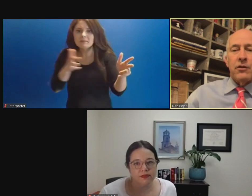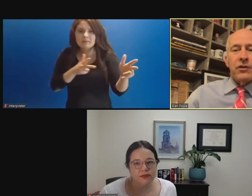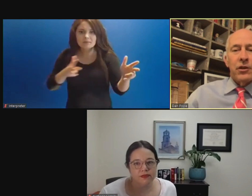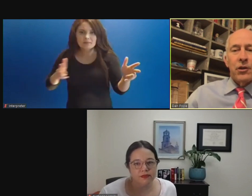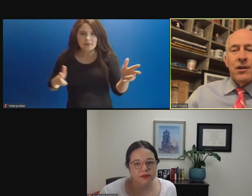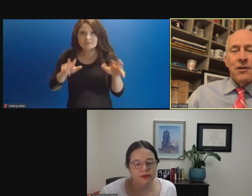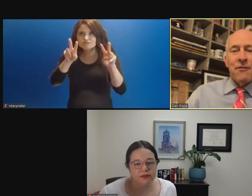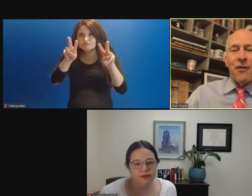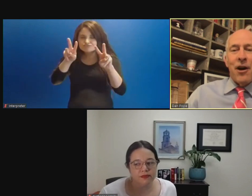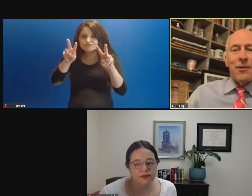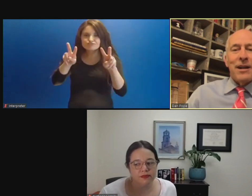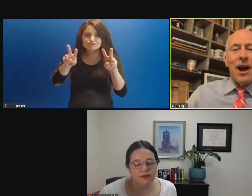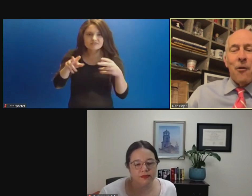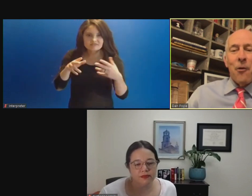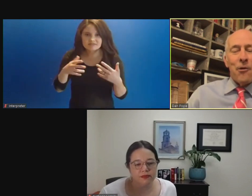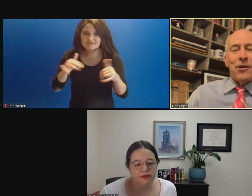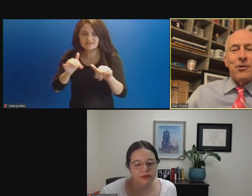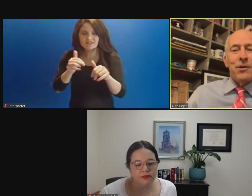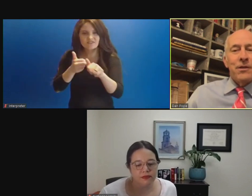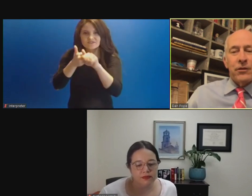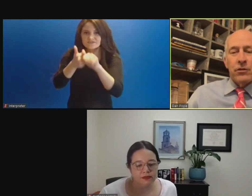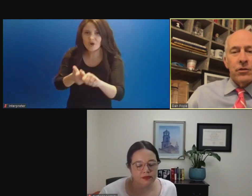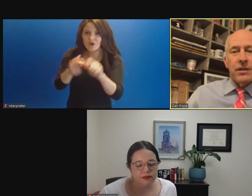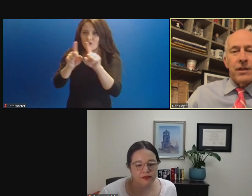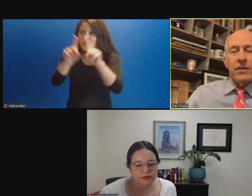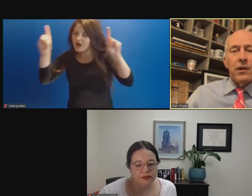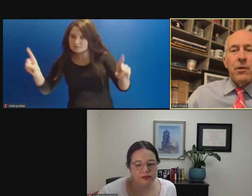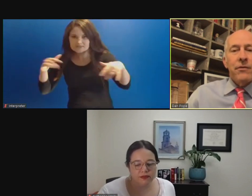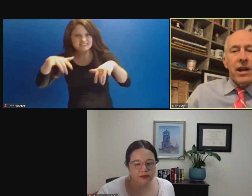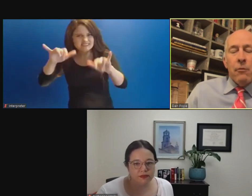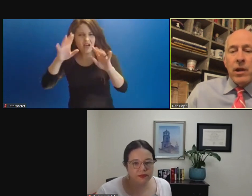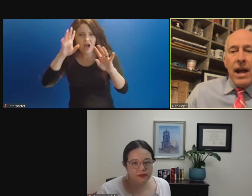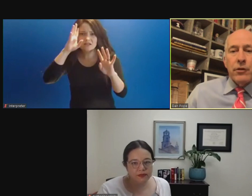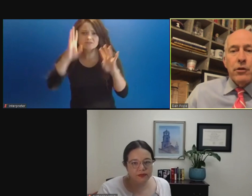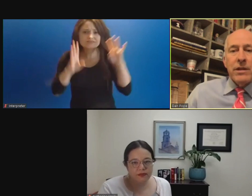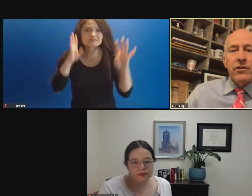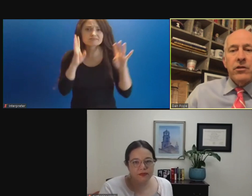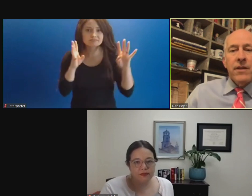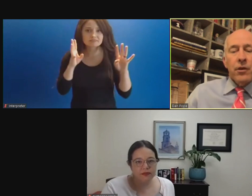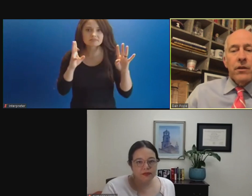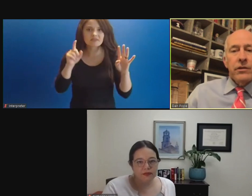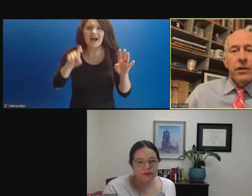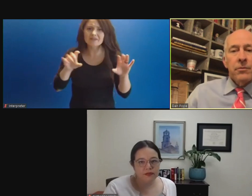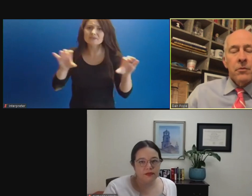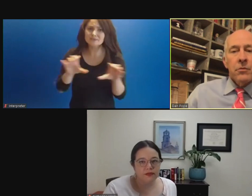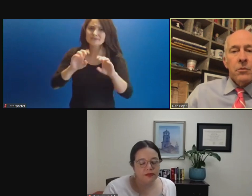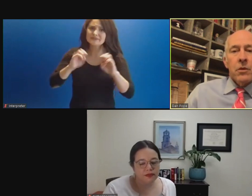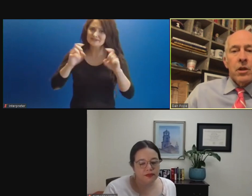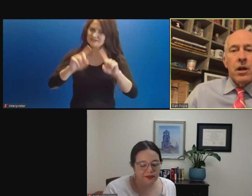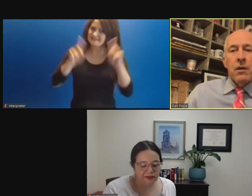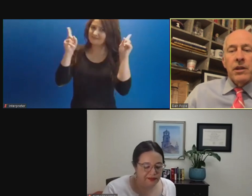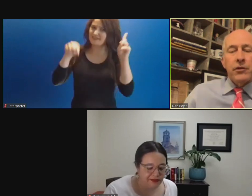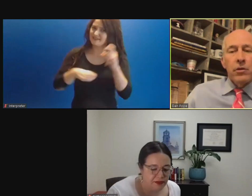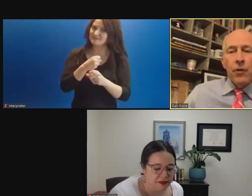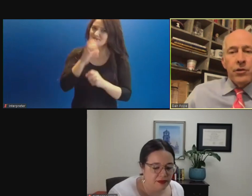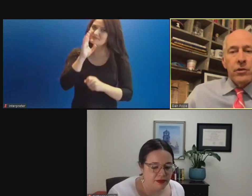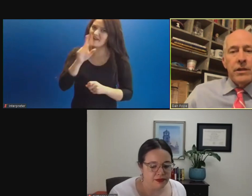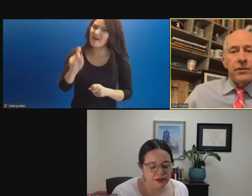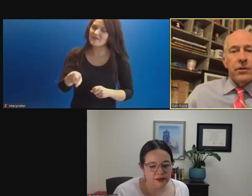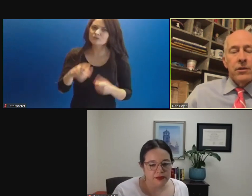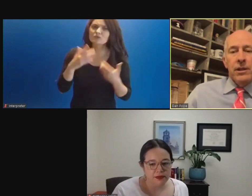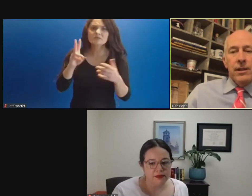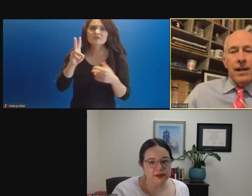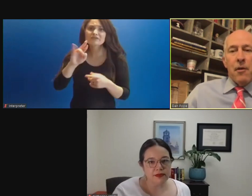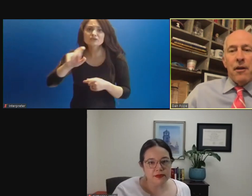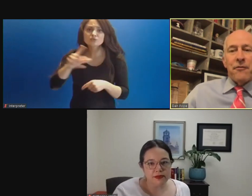services, and still following our order and doing the social distancing. We're going to have to do Easter different this year. Let's do a virtual